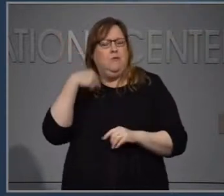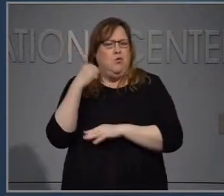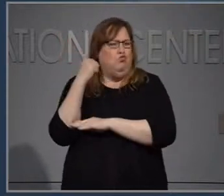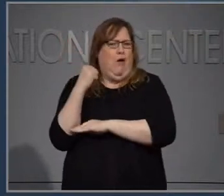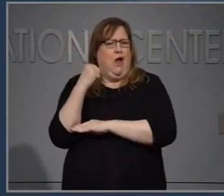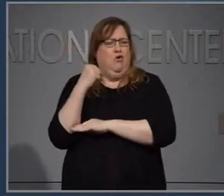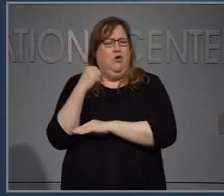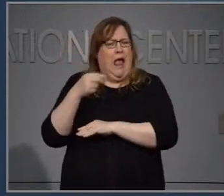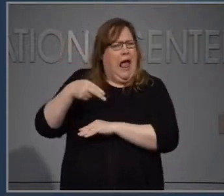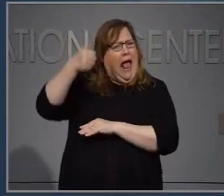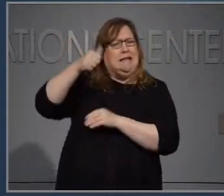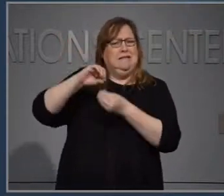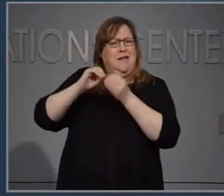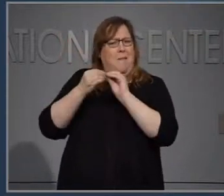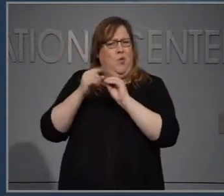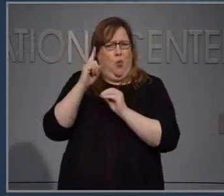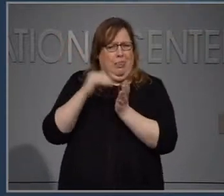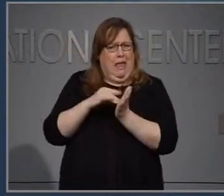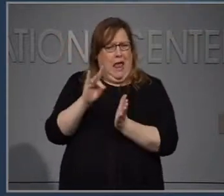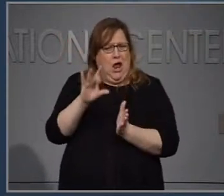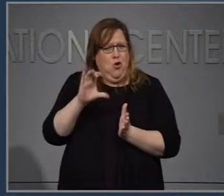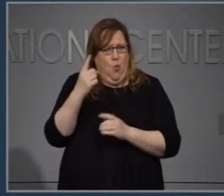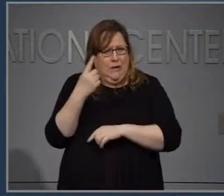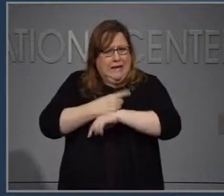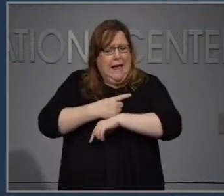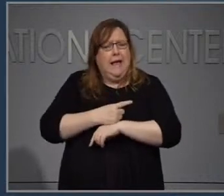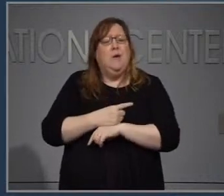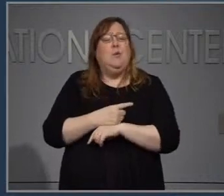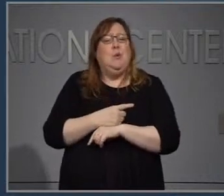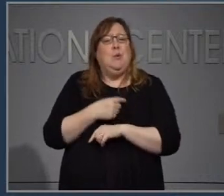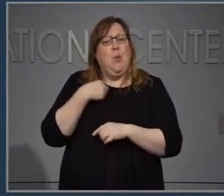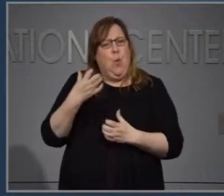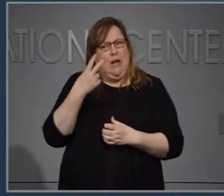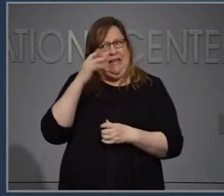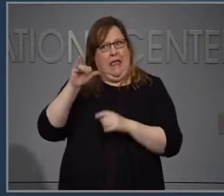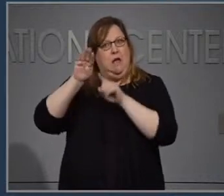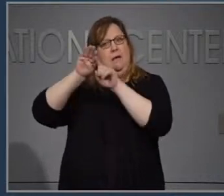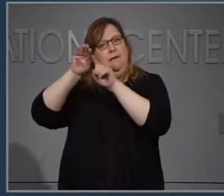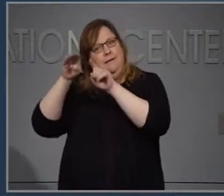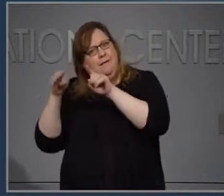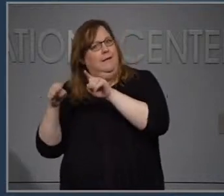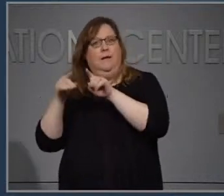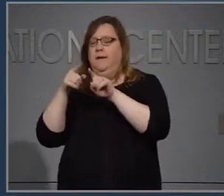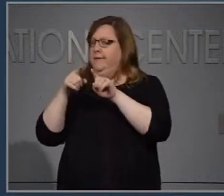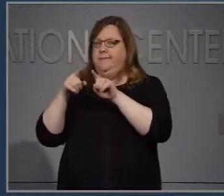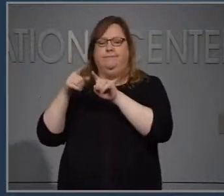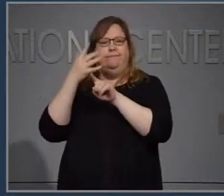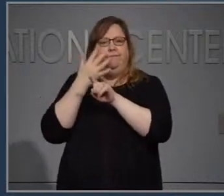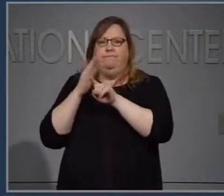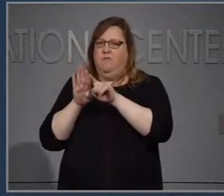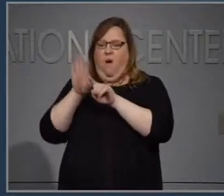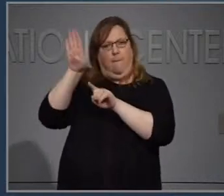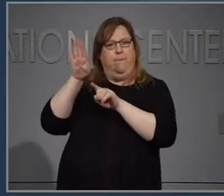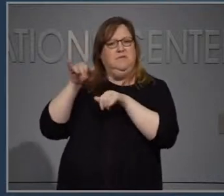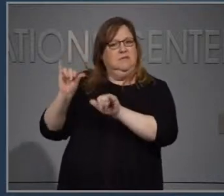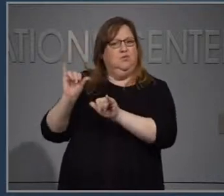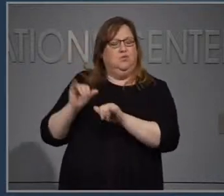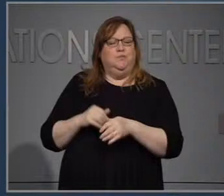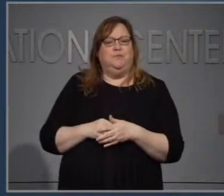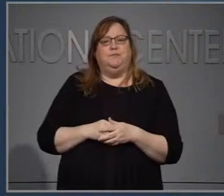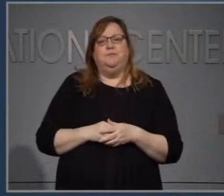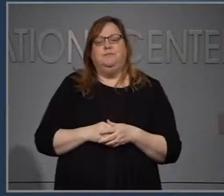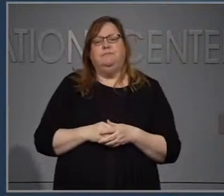seeing this metric level off, but unfortunately it continues to trend upward. On this next graph, we're looking at the